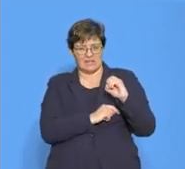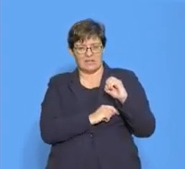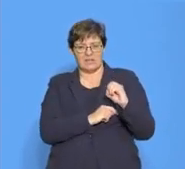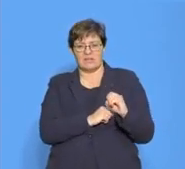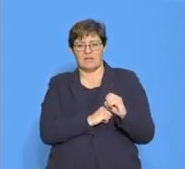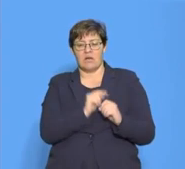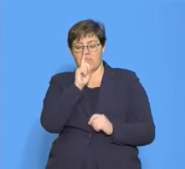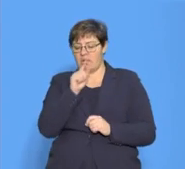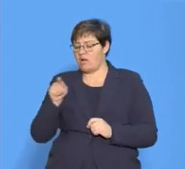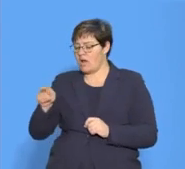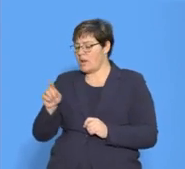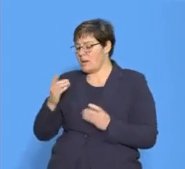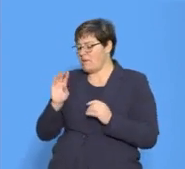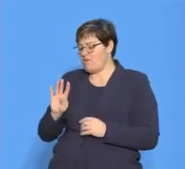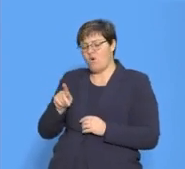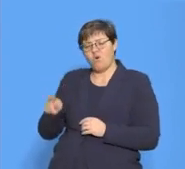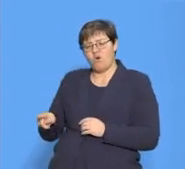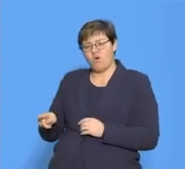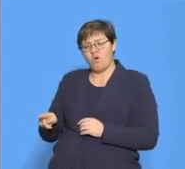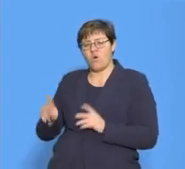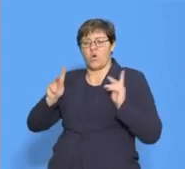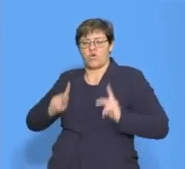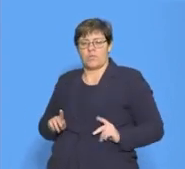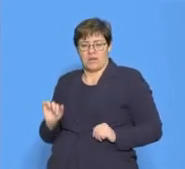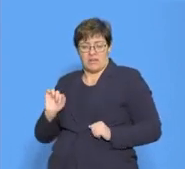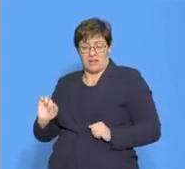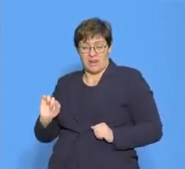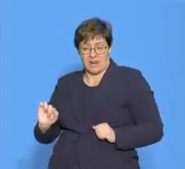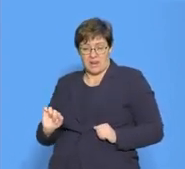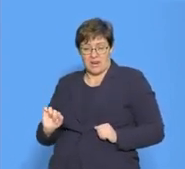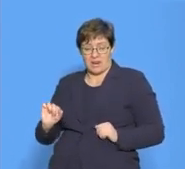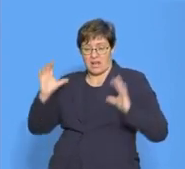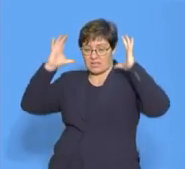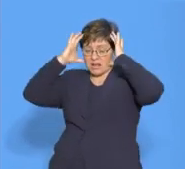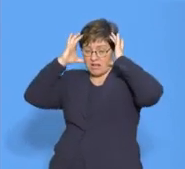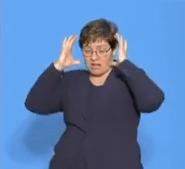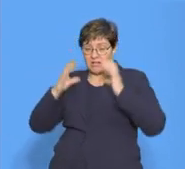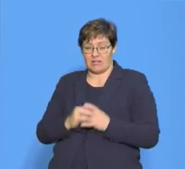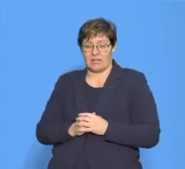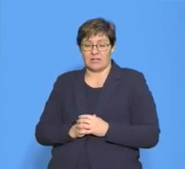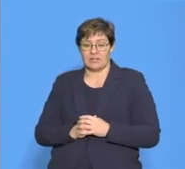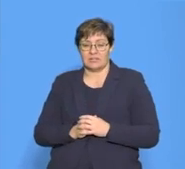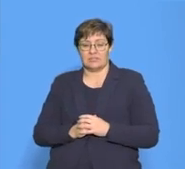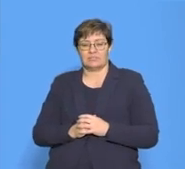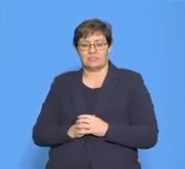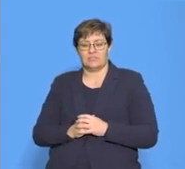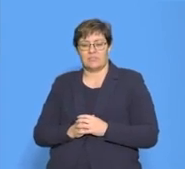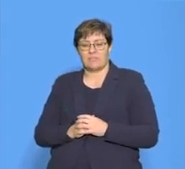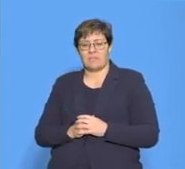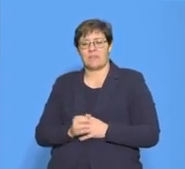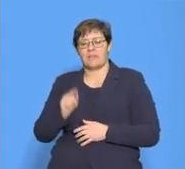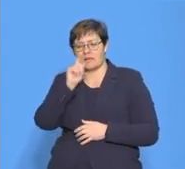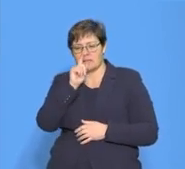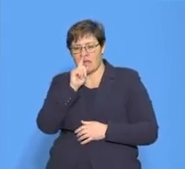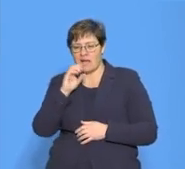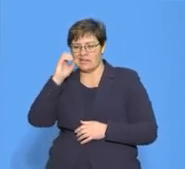in photograph number 4 here, we can see this is a human cranium or a human skull. And here we can